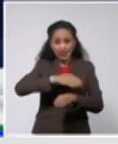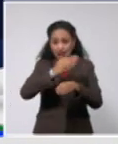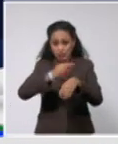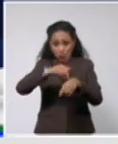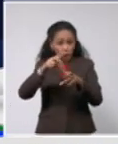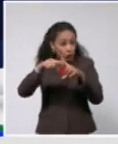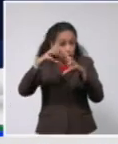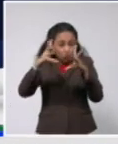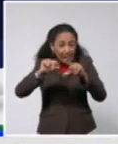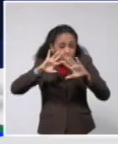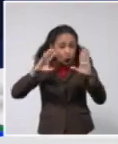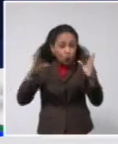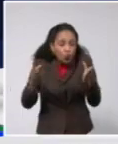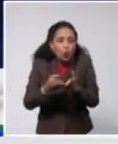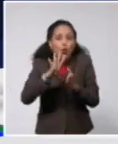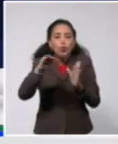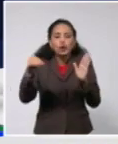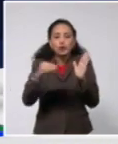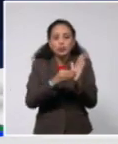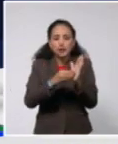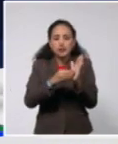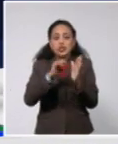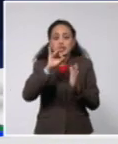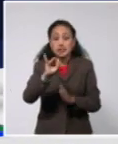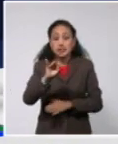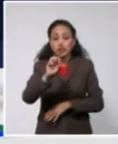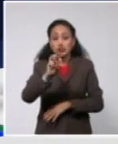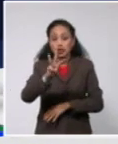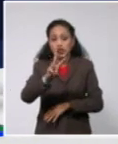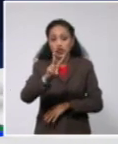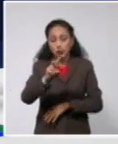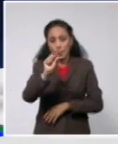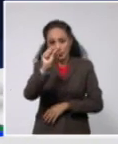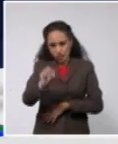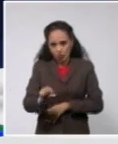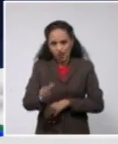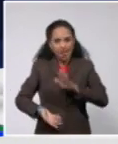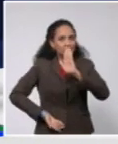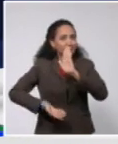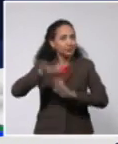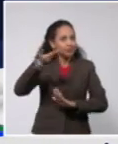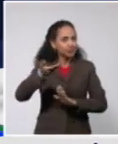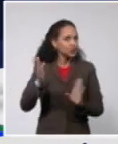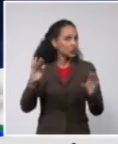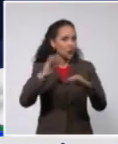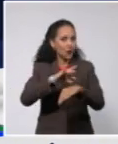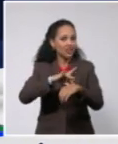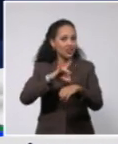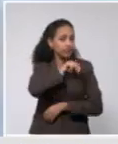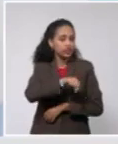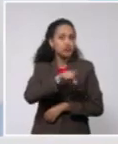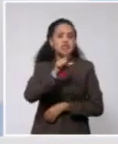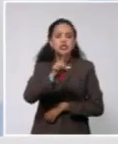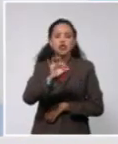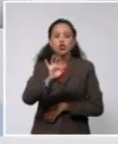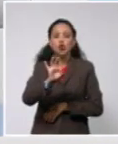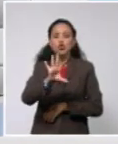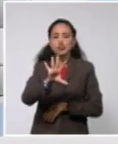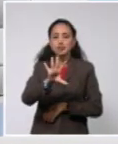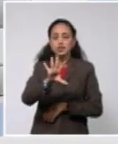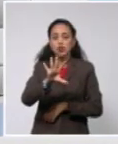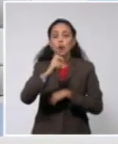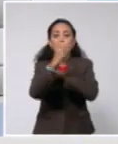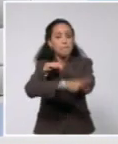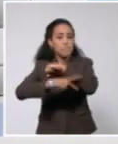Now we are going to turn our attention to the world. As of yesterday, COVID-19 continues to